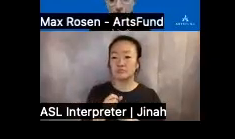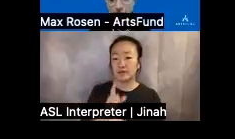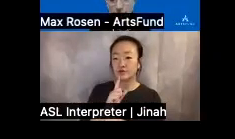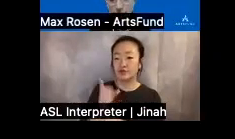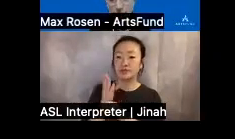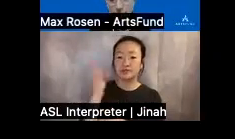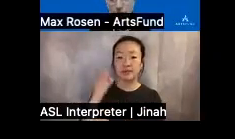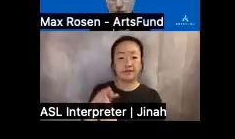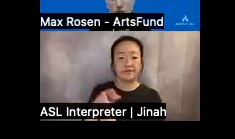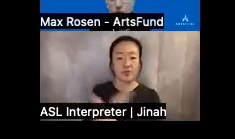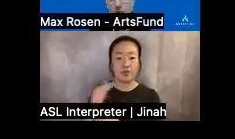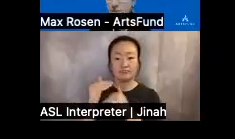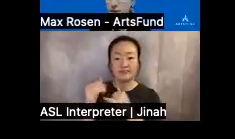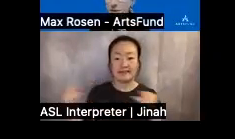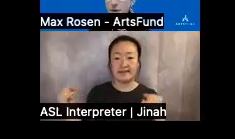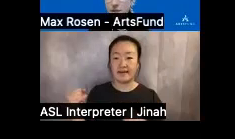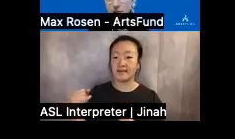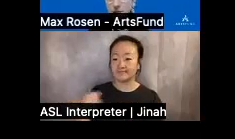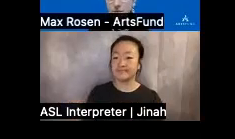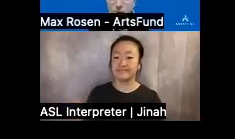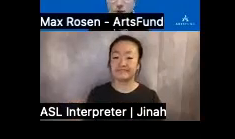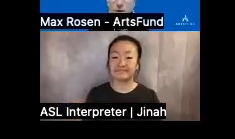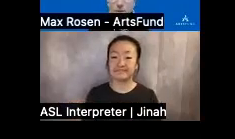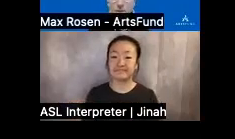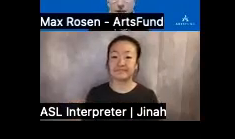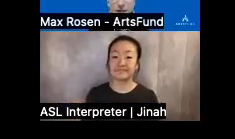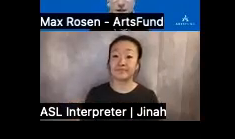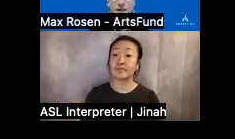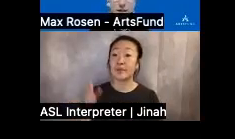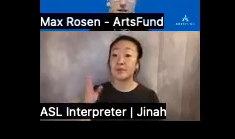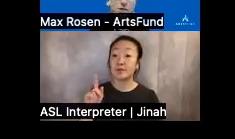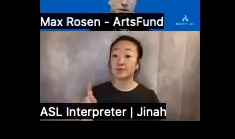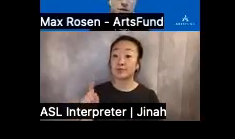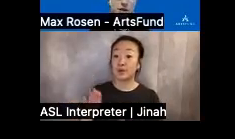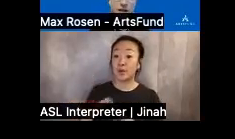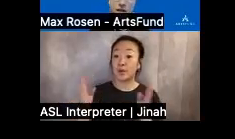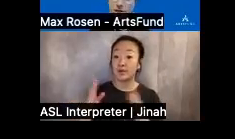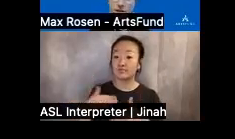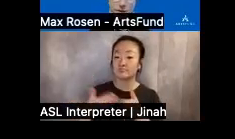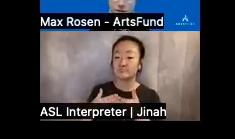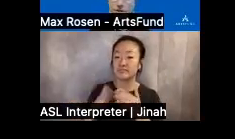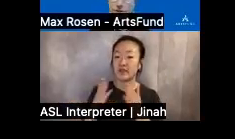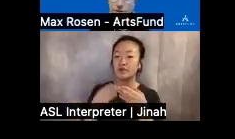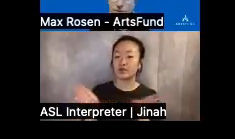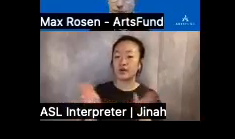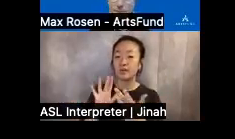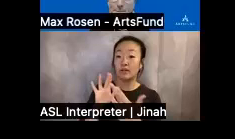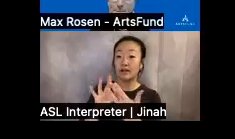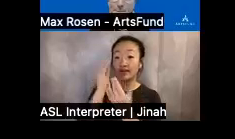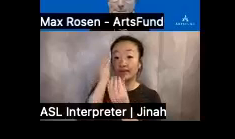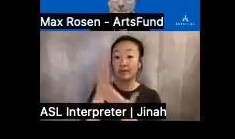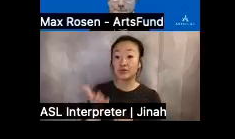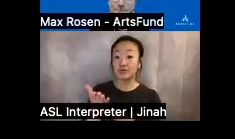the deadline. So I'm going to press the blue open button next to the general contact information form.